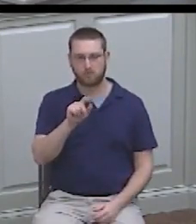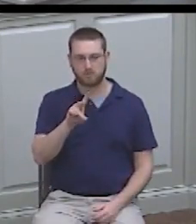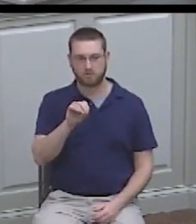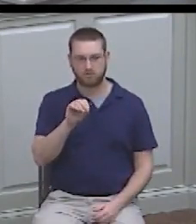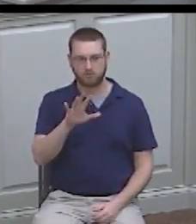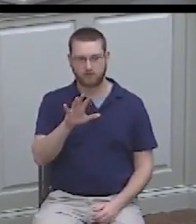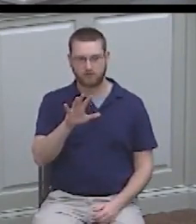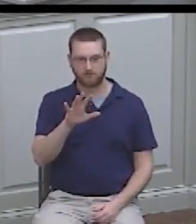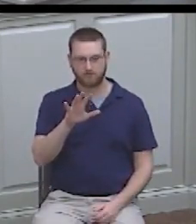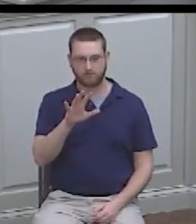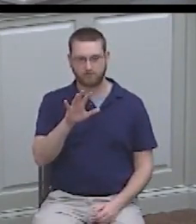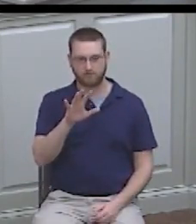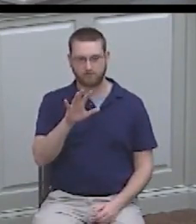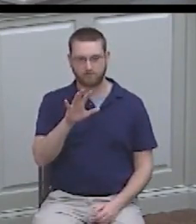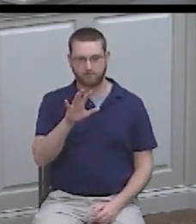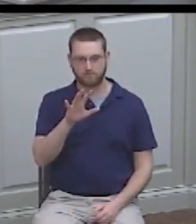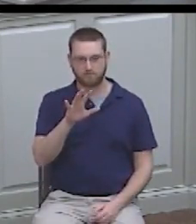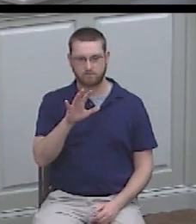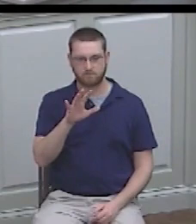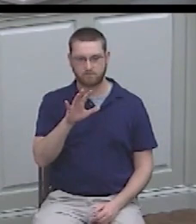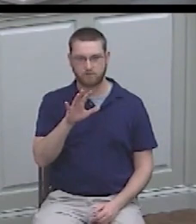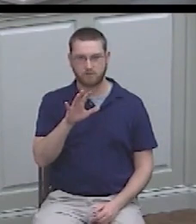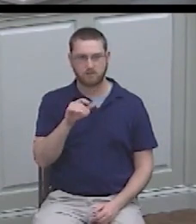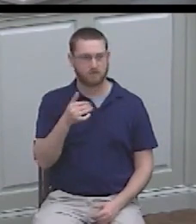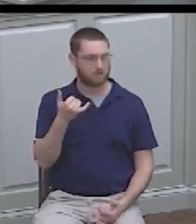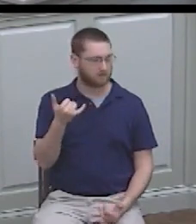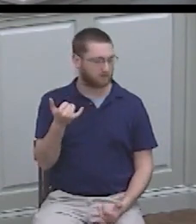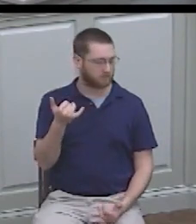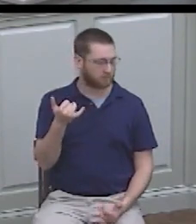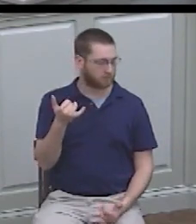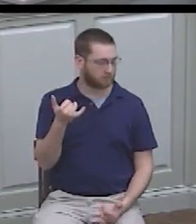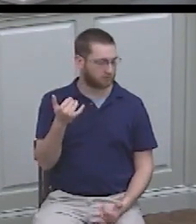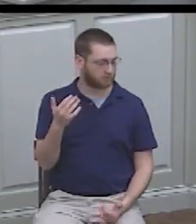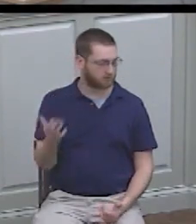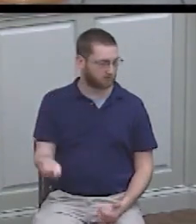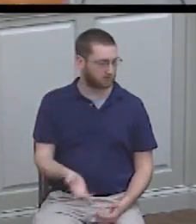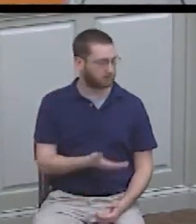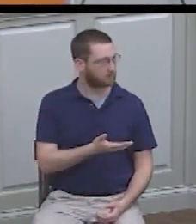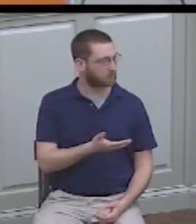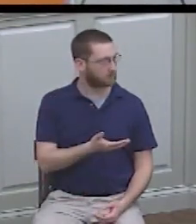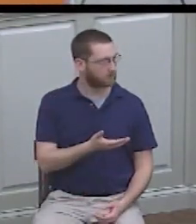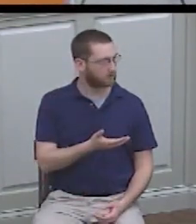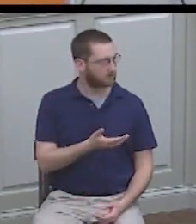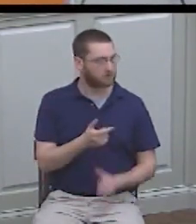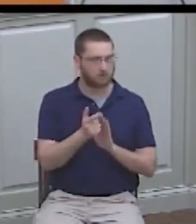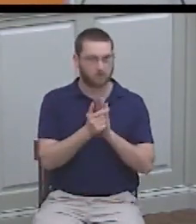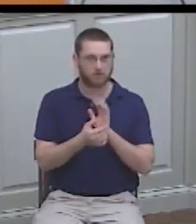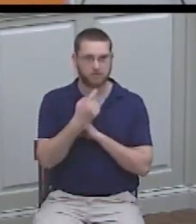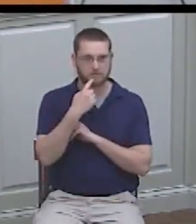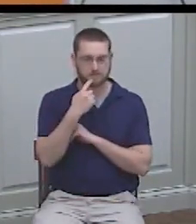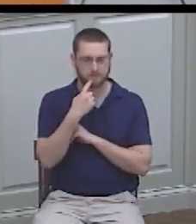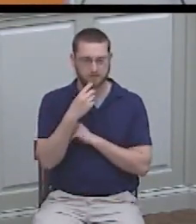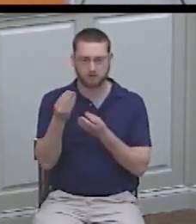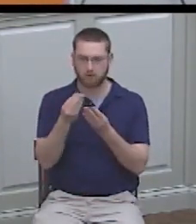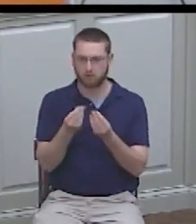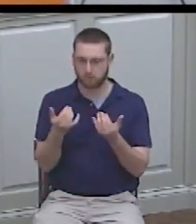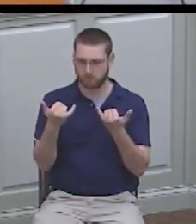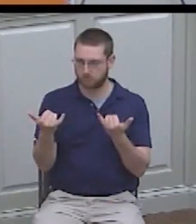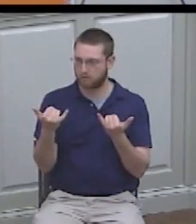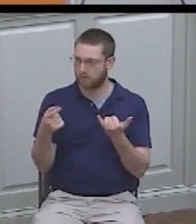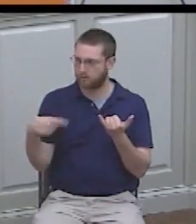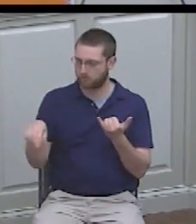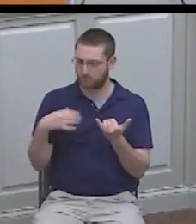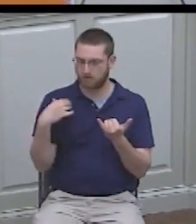2017-032705, covenant of courtesy. Mr. Dexter. Thank you, Mayor. The resolution before you